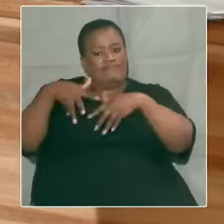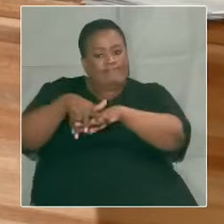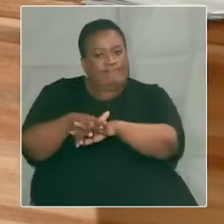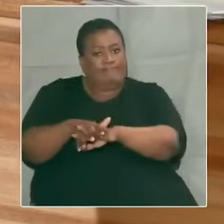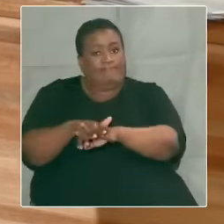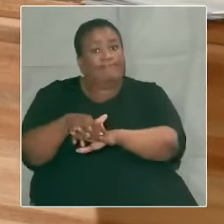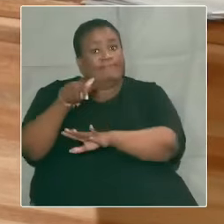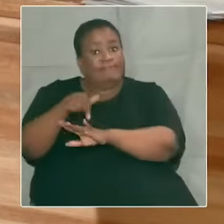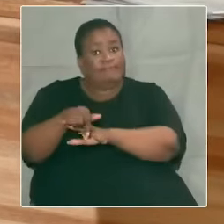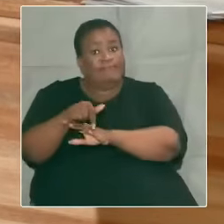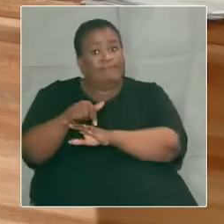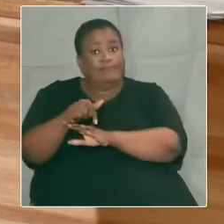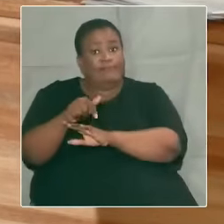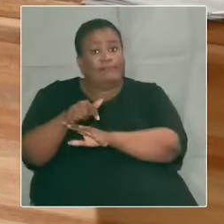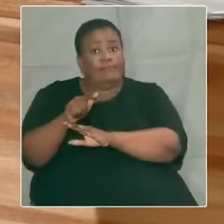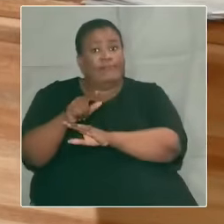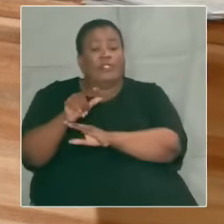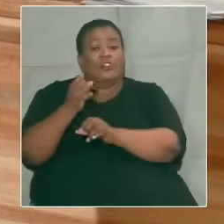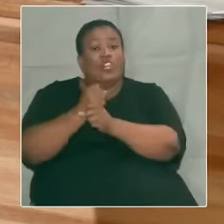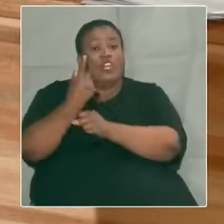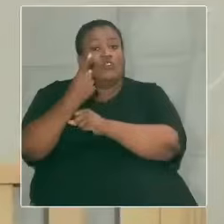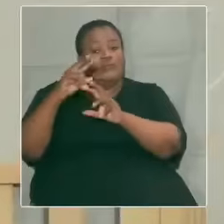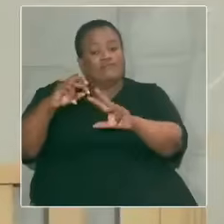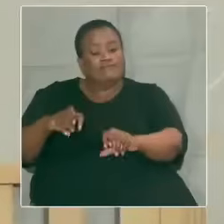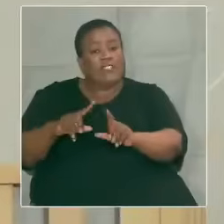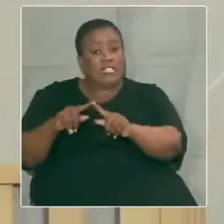into that Gauteng investigation team.